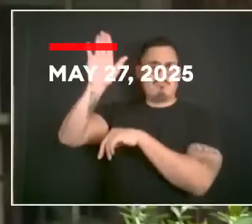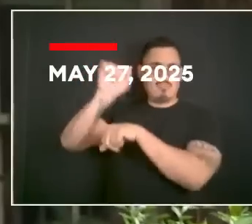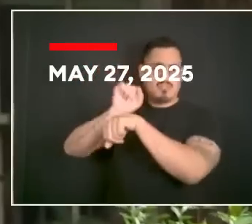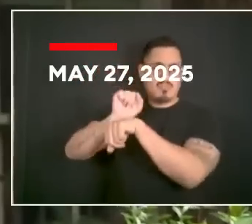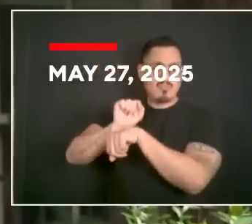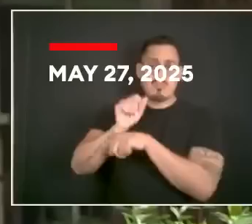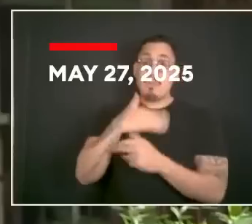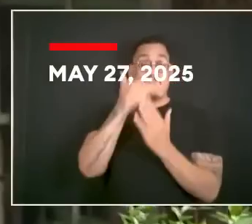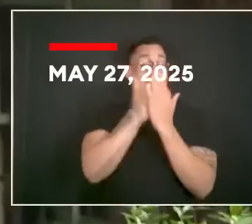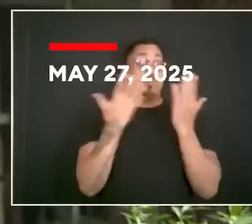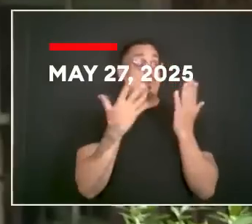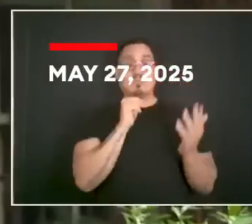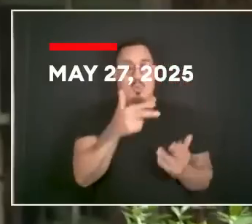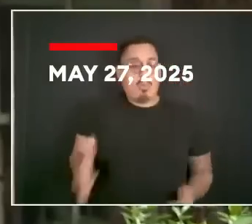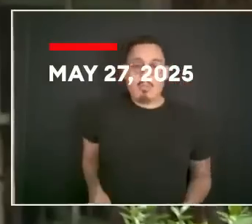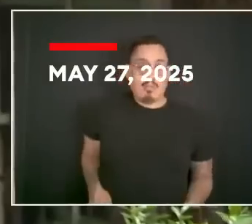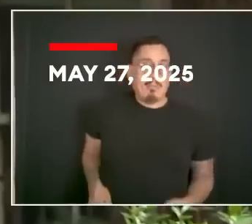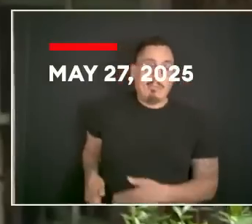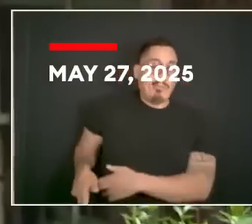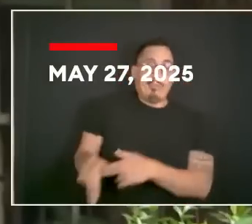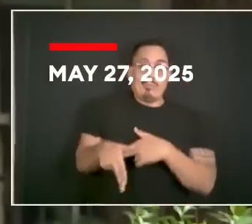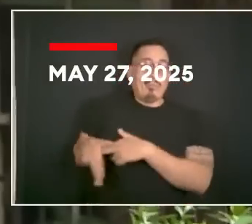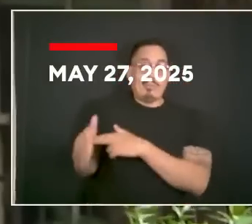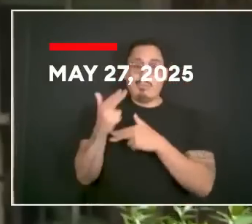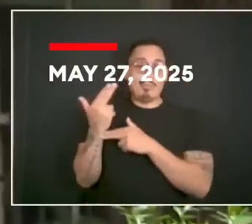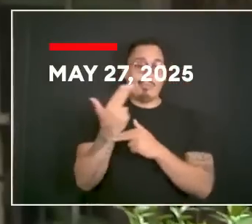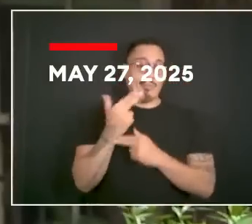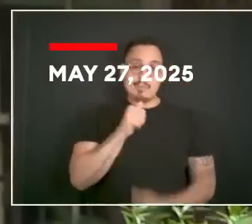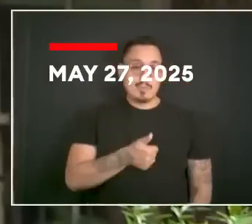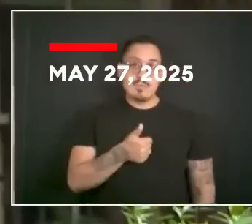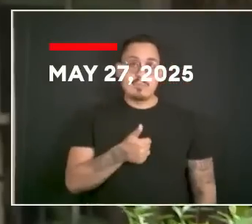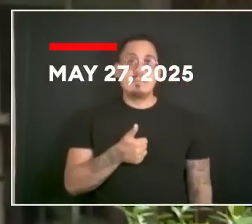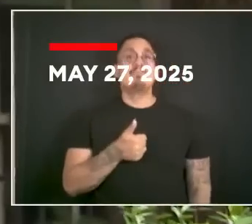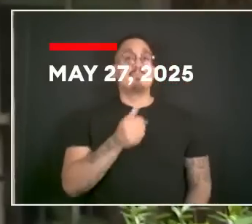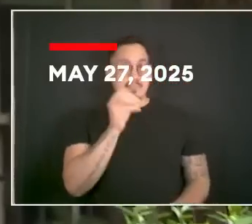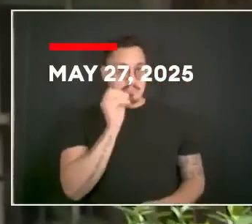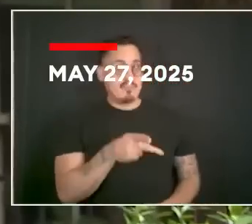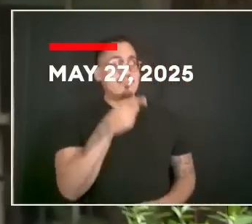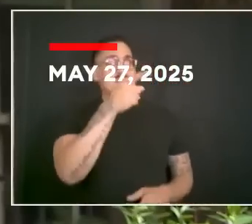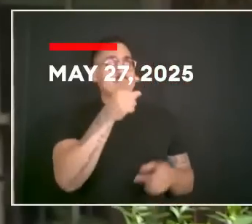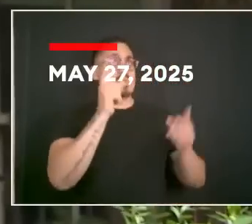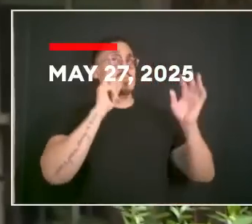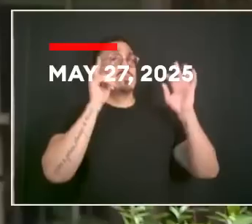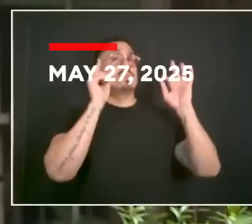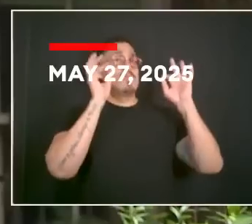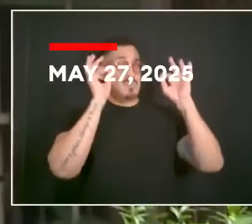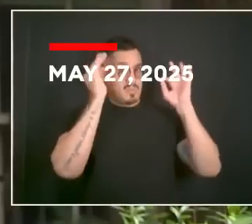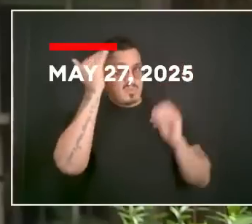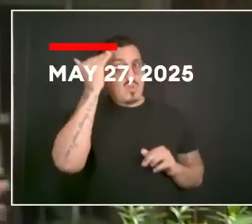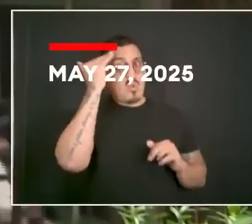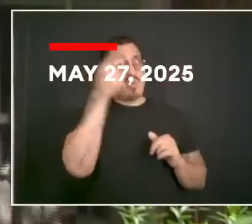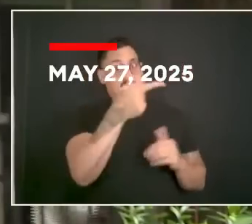don't carry a gun. Are you saying that without a conviction, you are certain that he had a gun on him? No, this is what I'm sharing